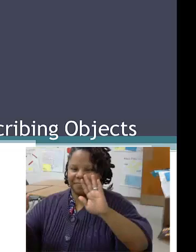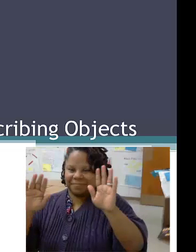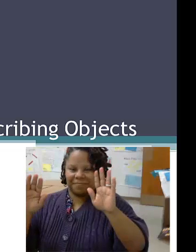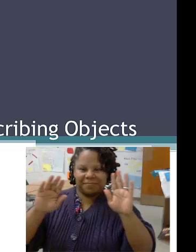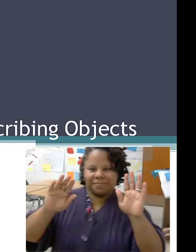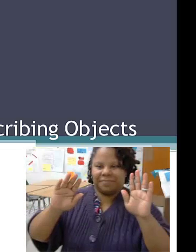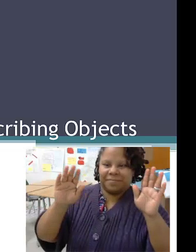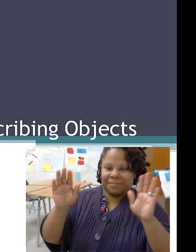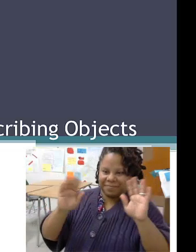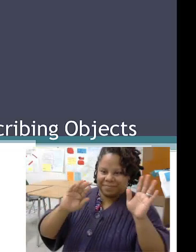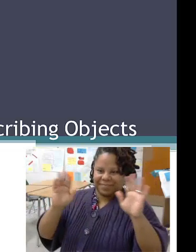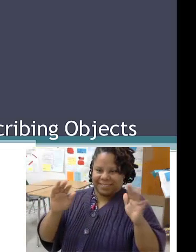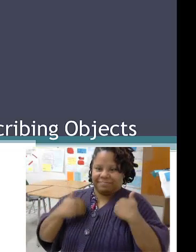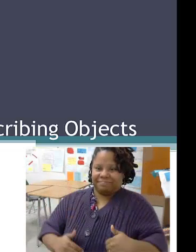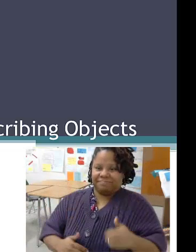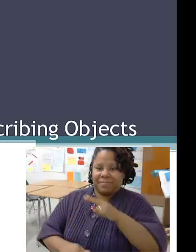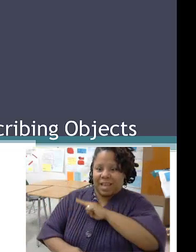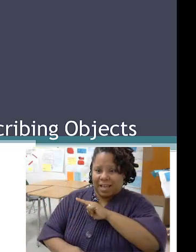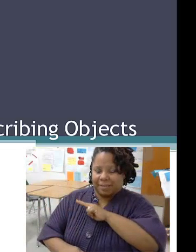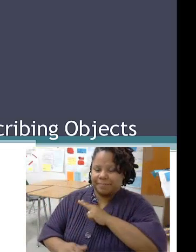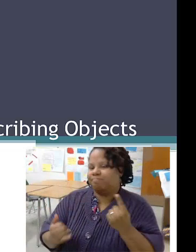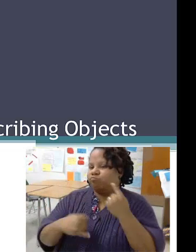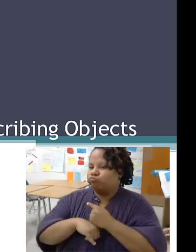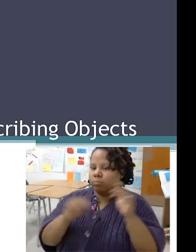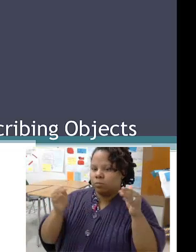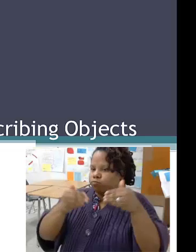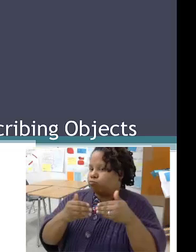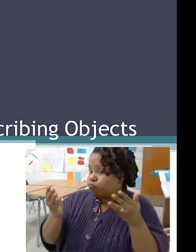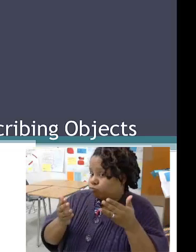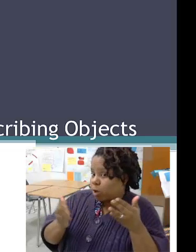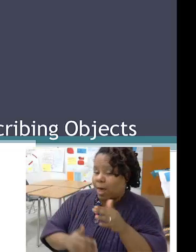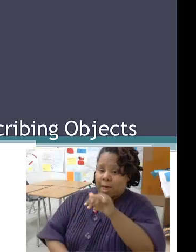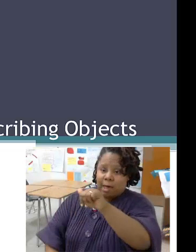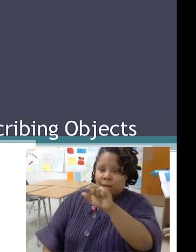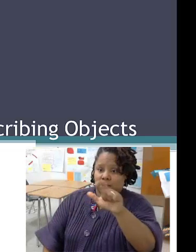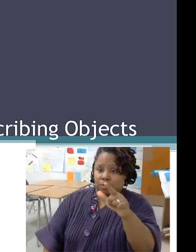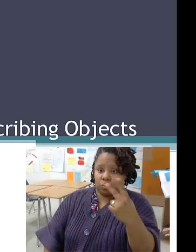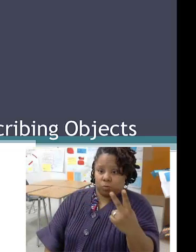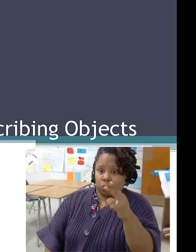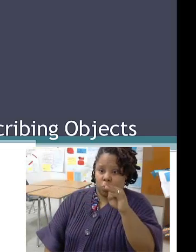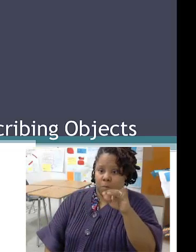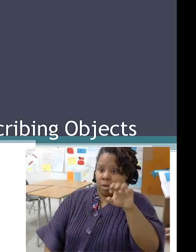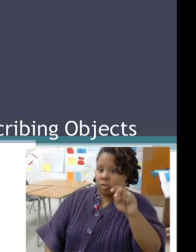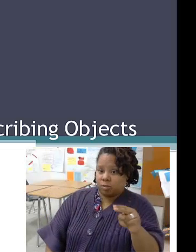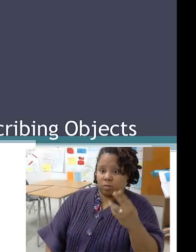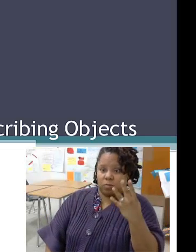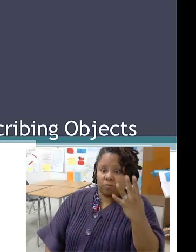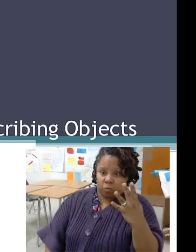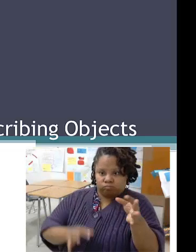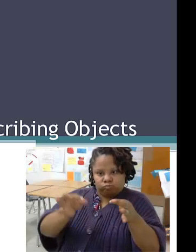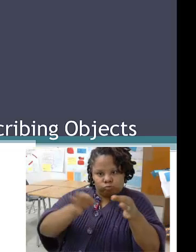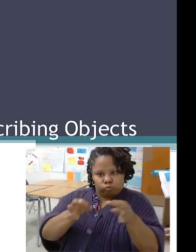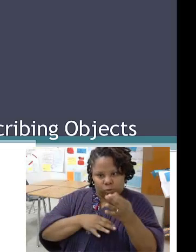Hello, this is Mrs. Himes, and today we're working on ASL2 Mission 4, Describing Objects, Concept